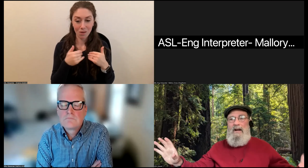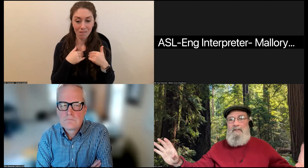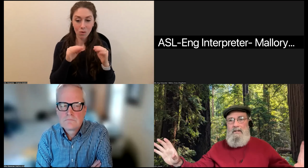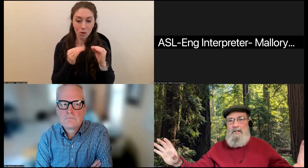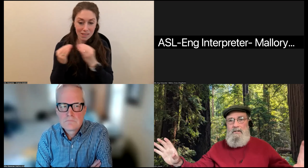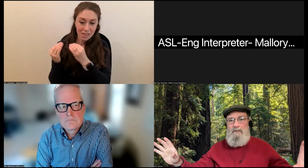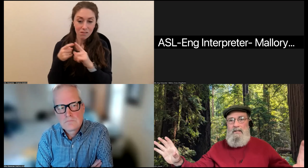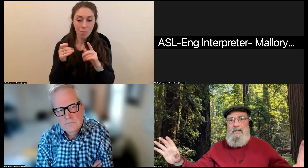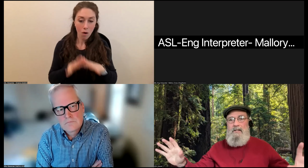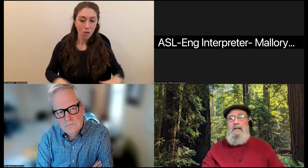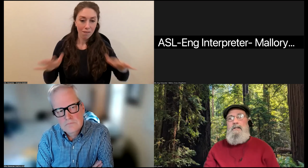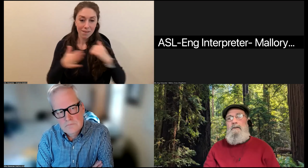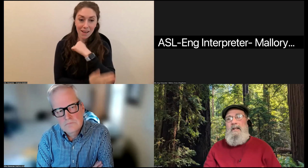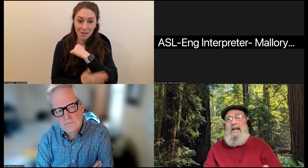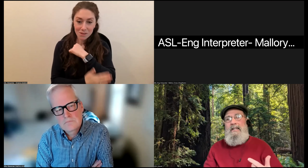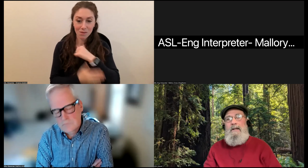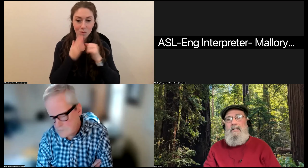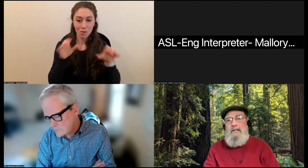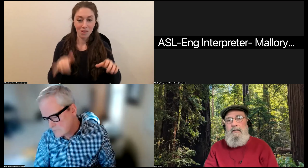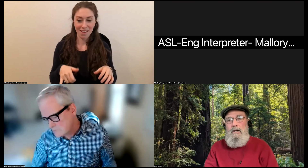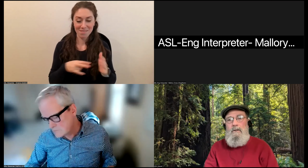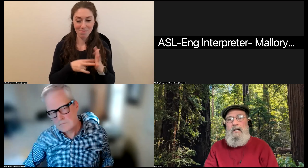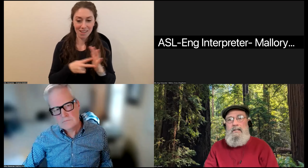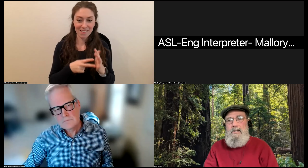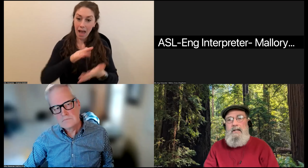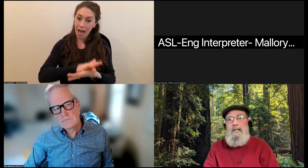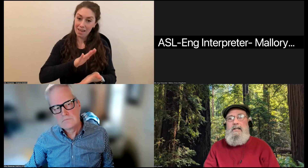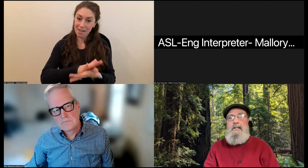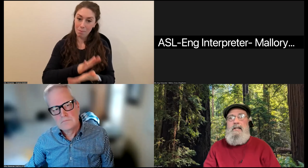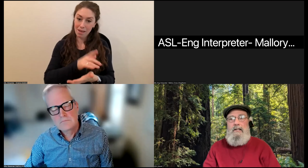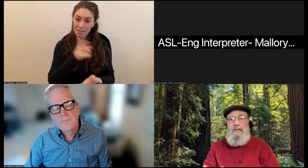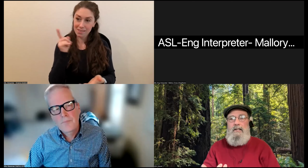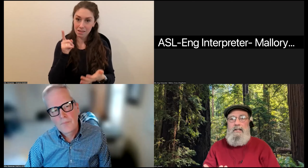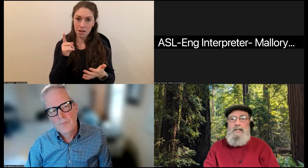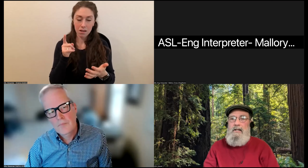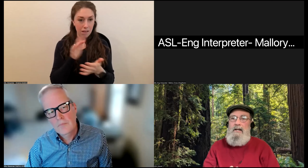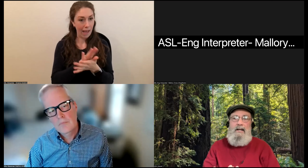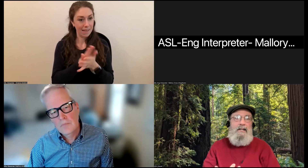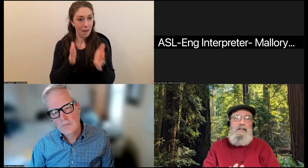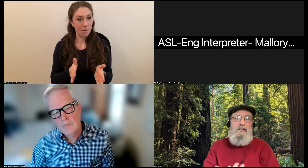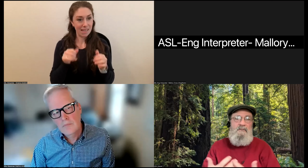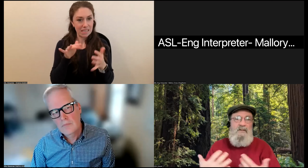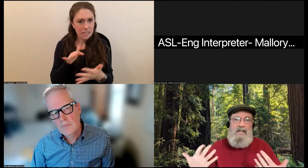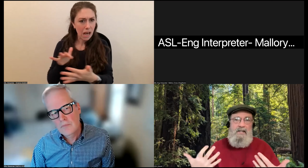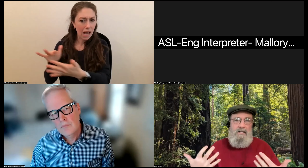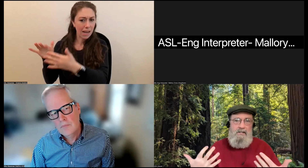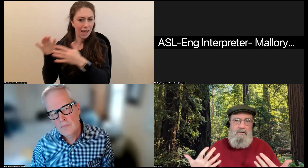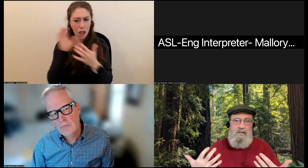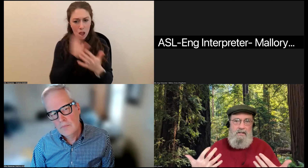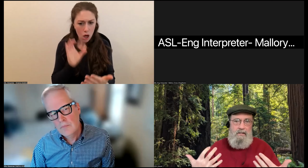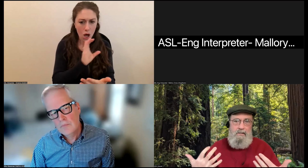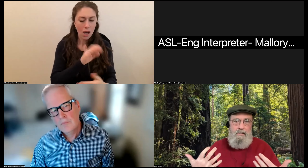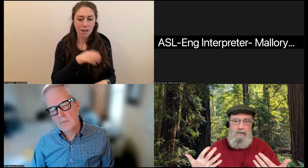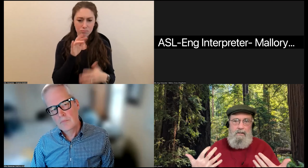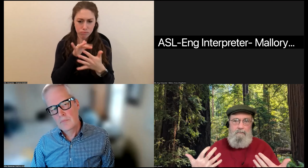organizations from around the country doing this, so that academics can go and study this and look at this. And it's just fascinating the sorts